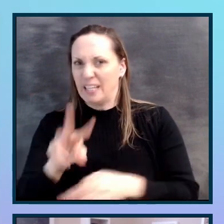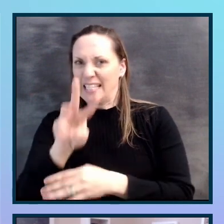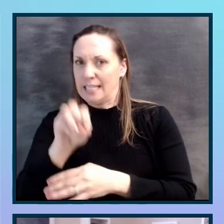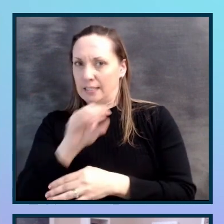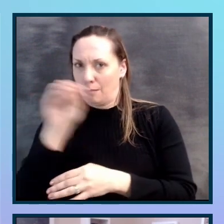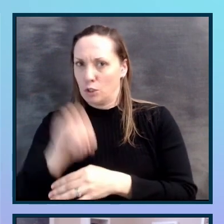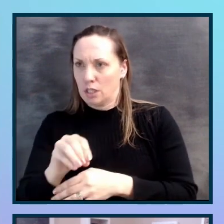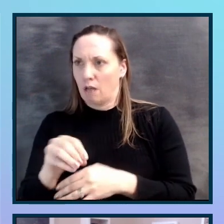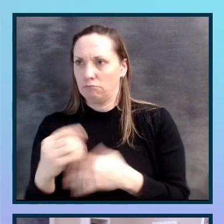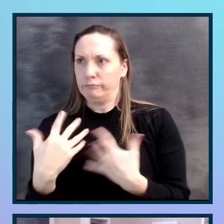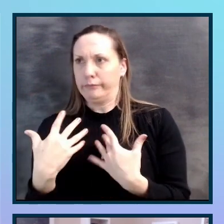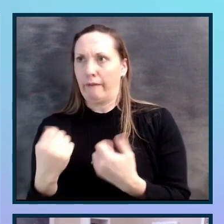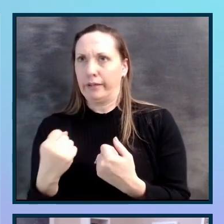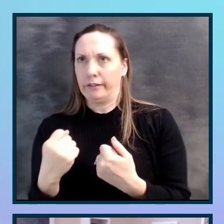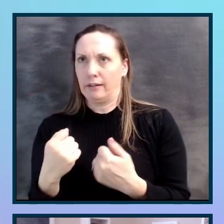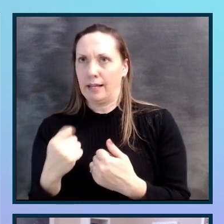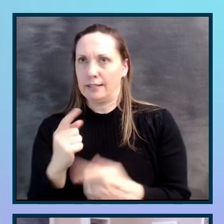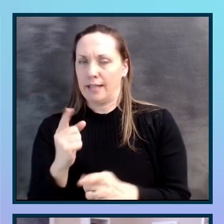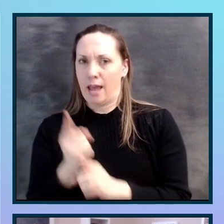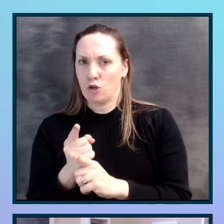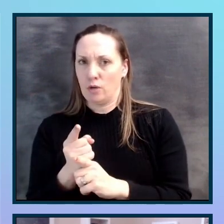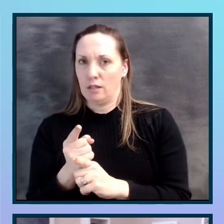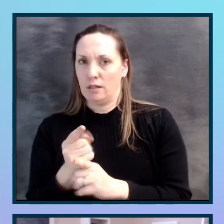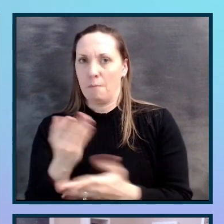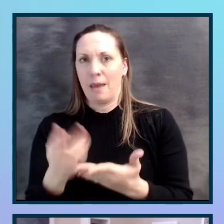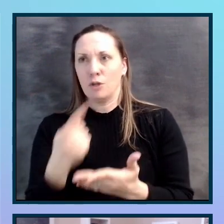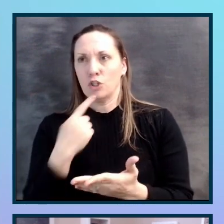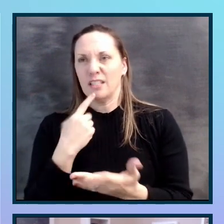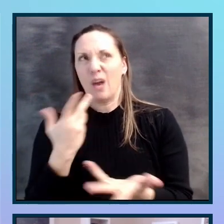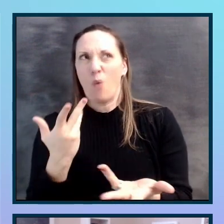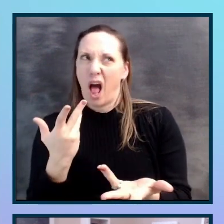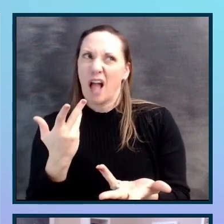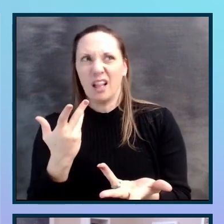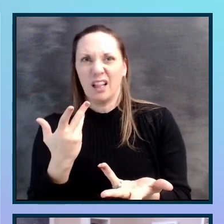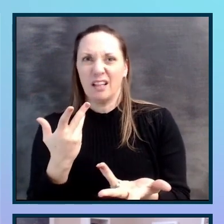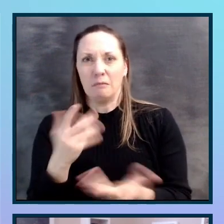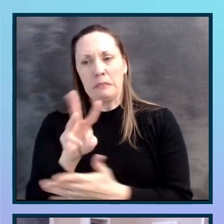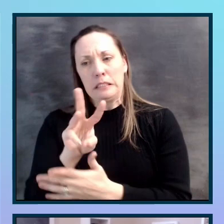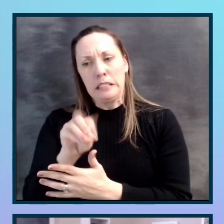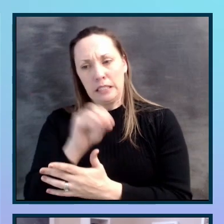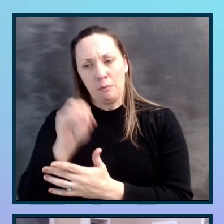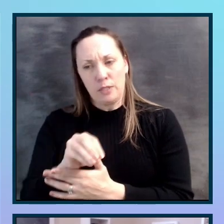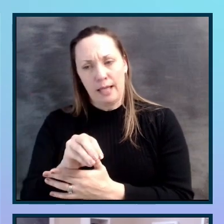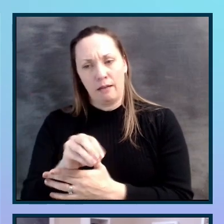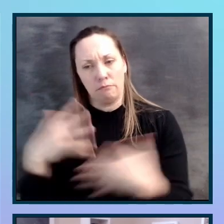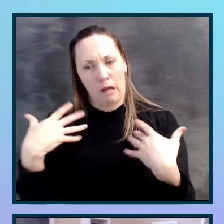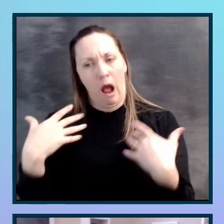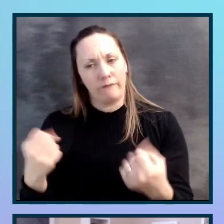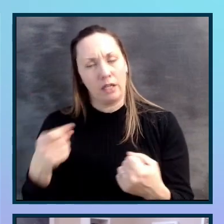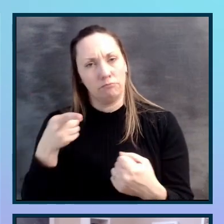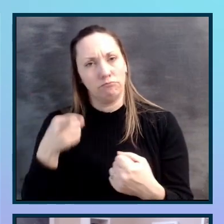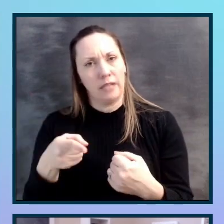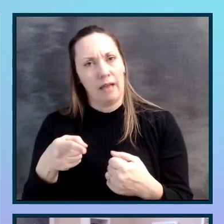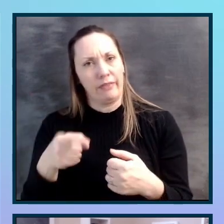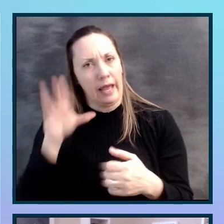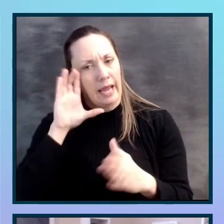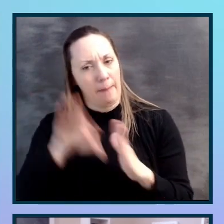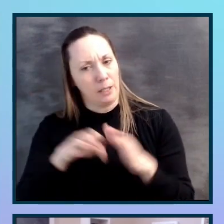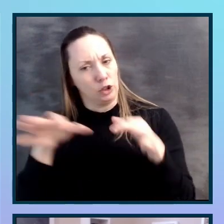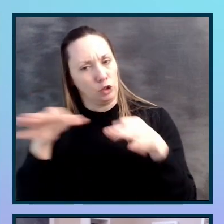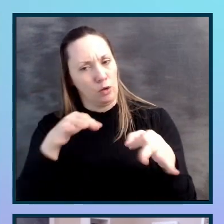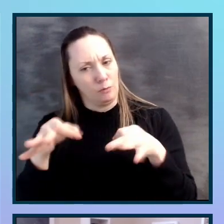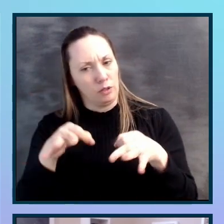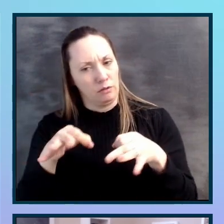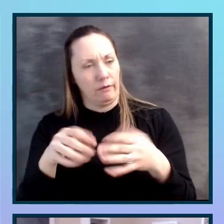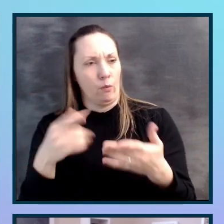60% confident, maybe it should just say, well, we're 60% confident that this is a